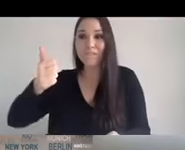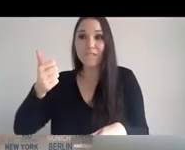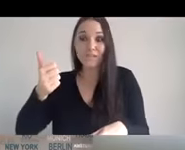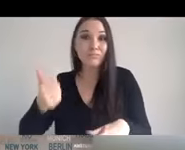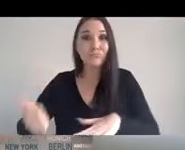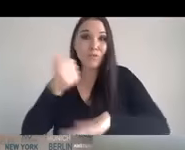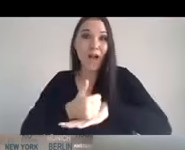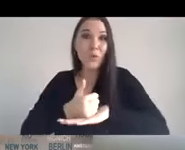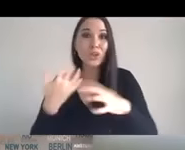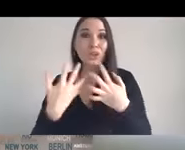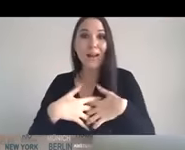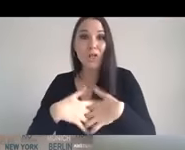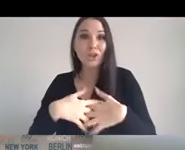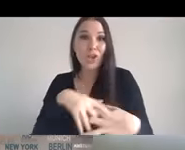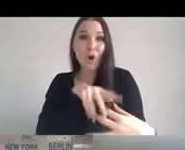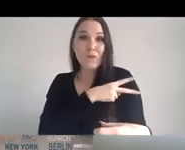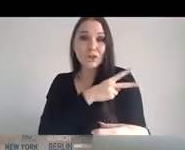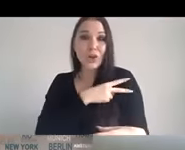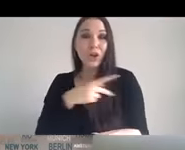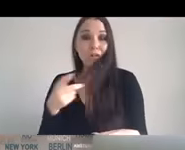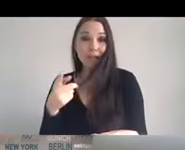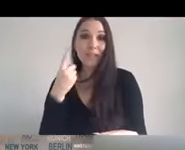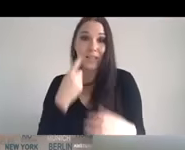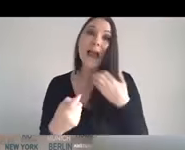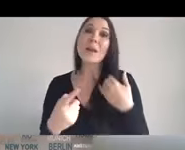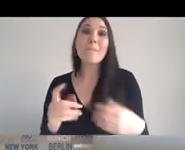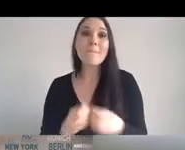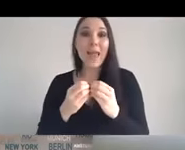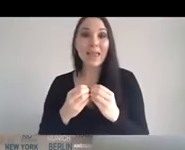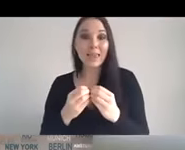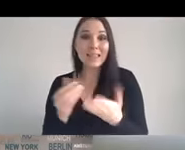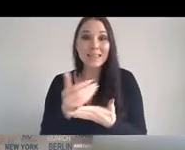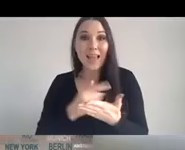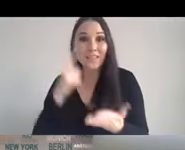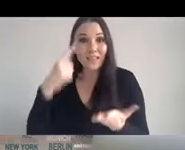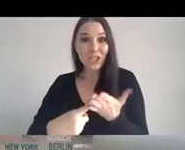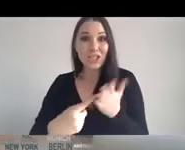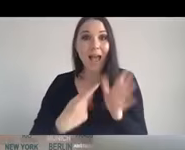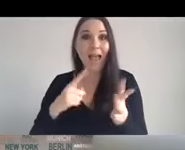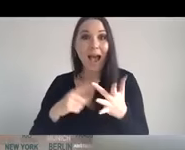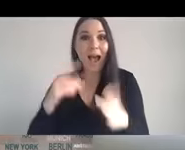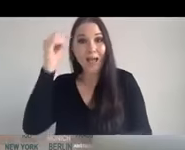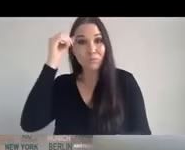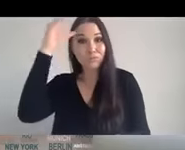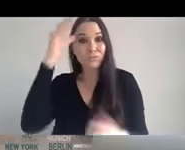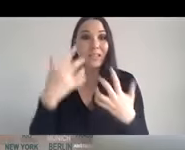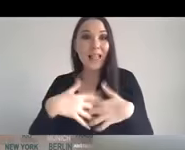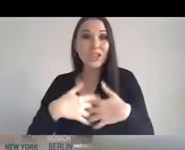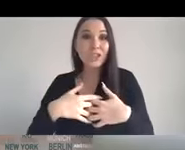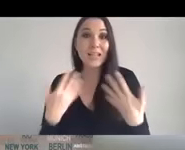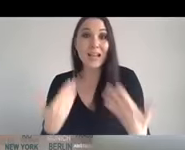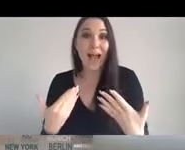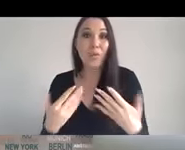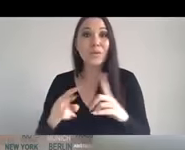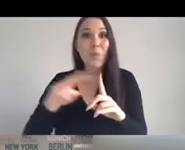system that enables AI intelligence to make safe decisions in real time, at the moment being applied to the mobility